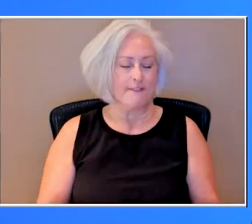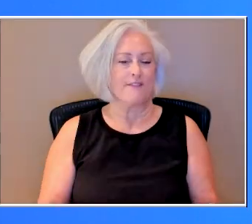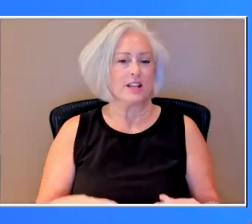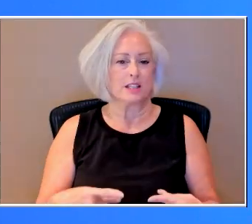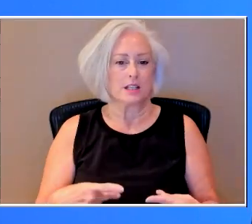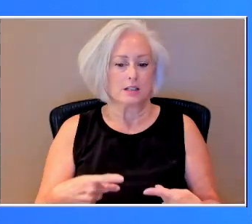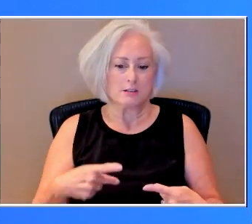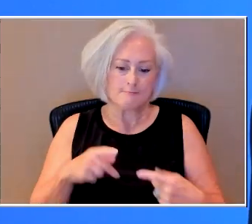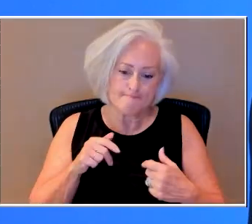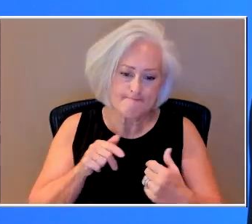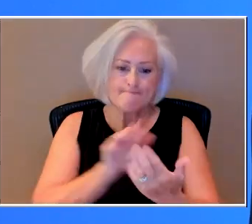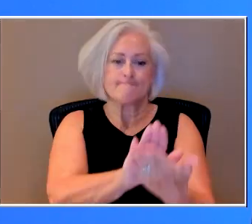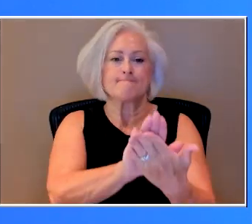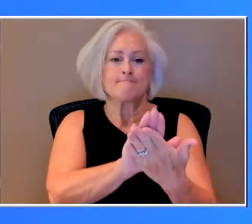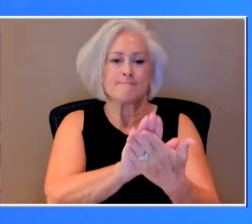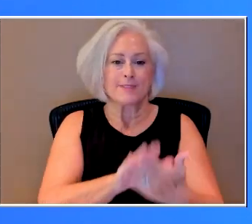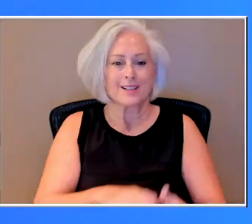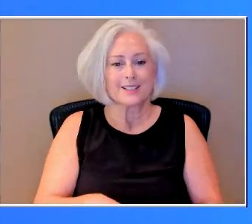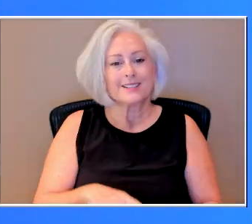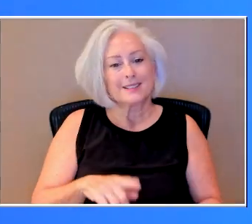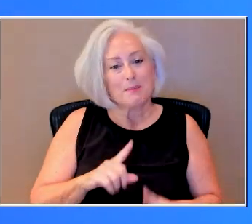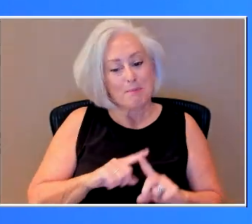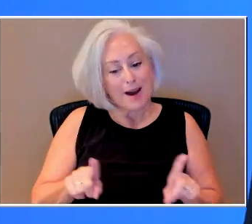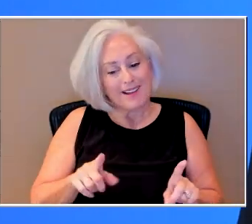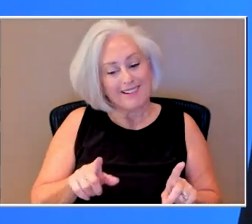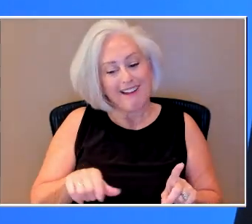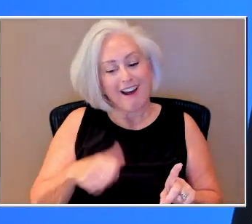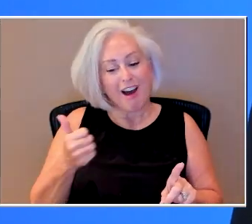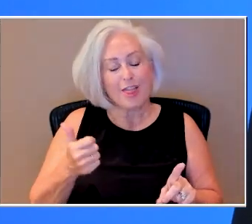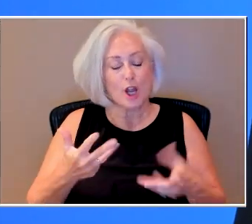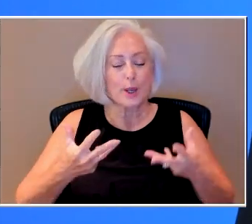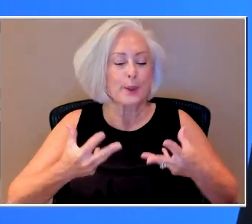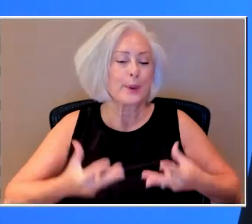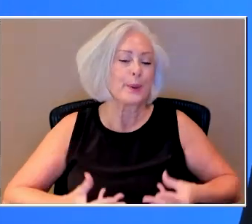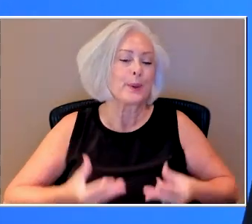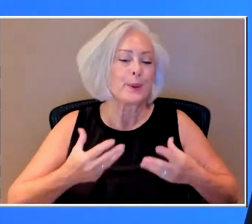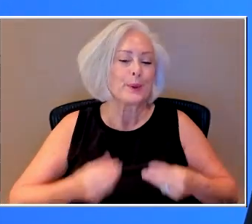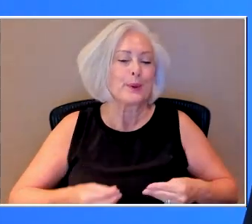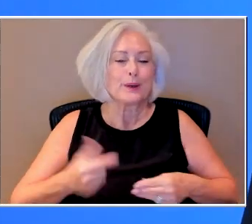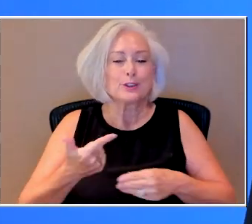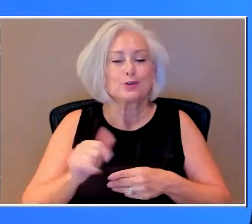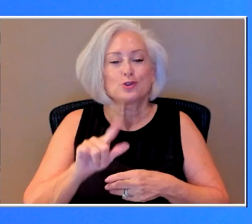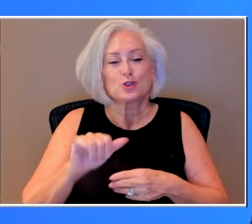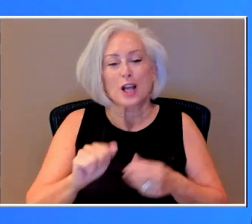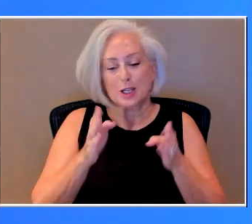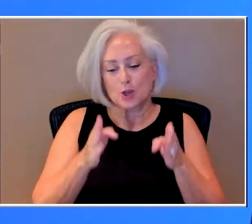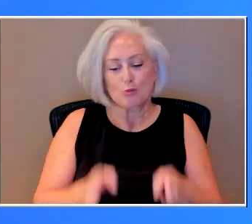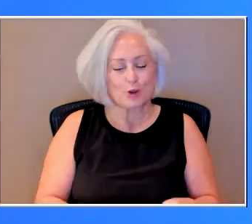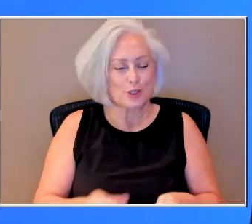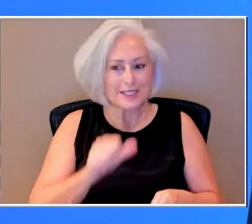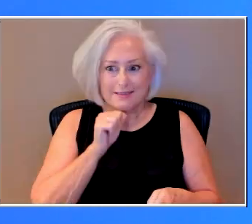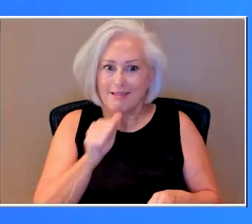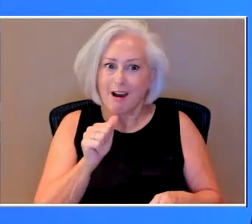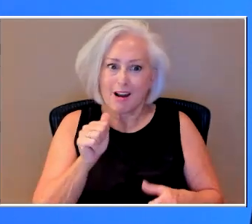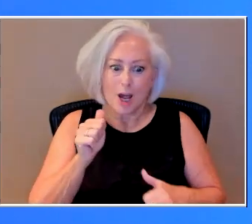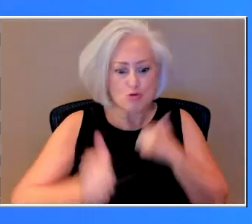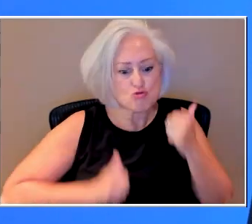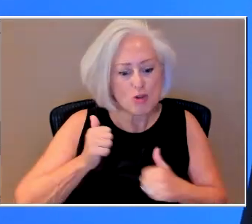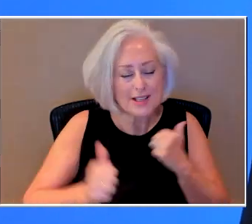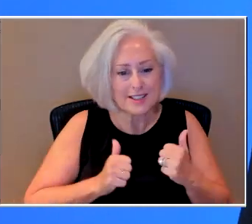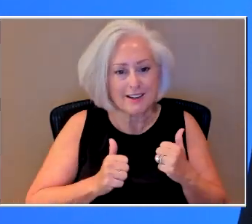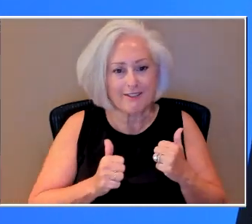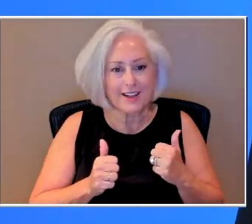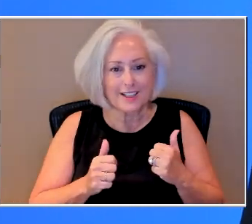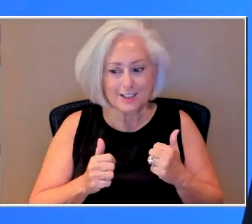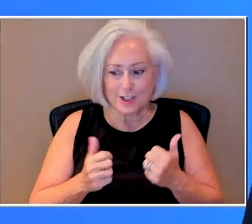He's a very gentle person and gentle soul. He's not aggressive at all. So getting that out of him, bringing that out of